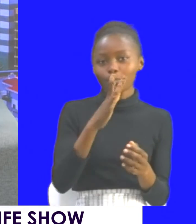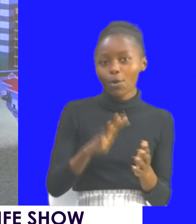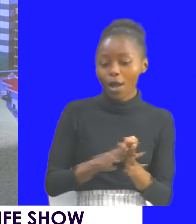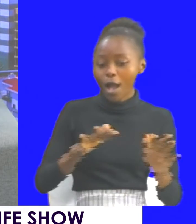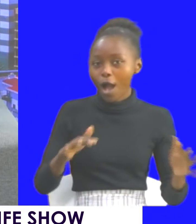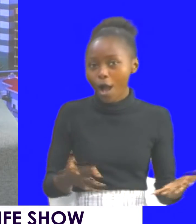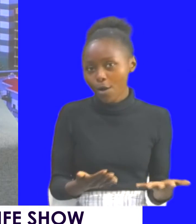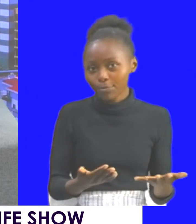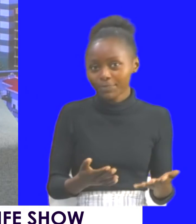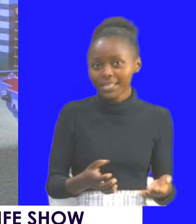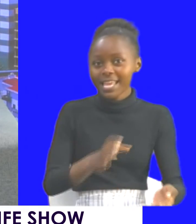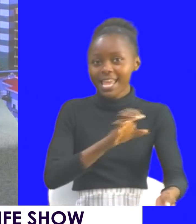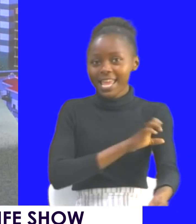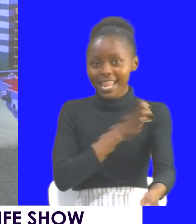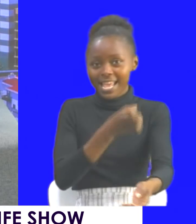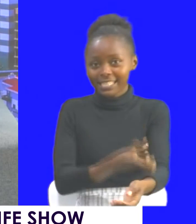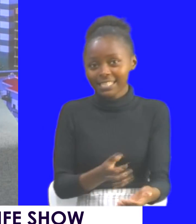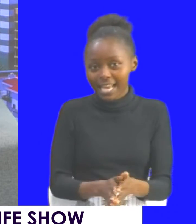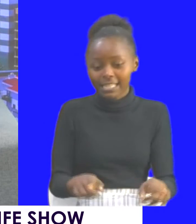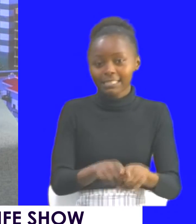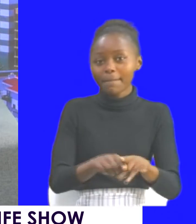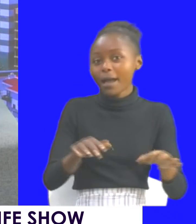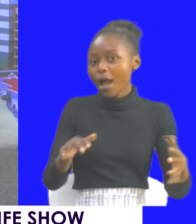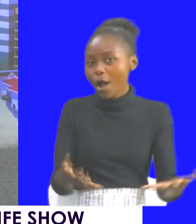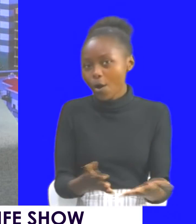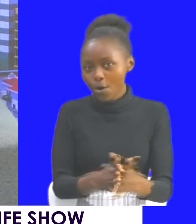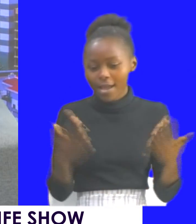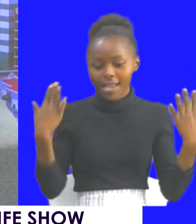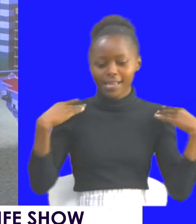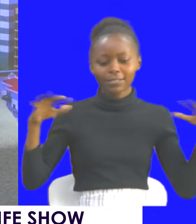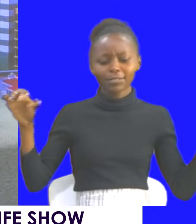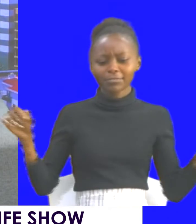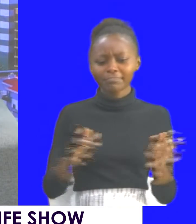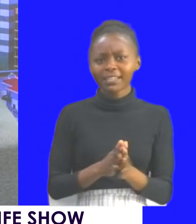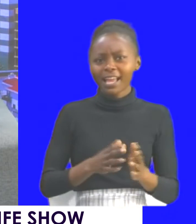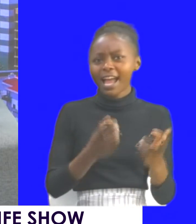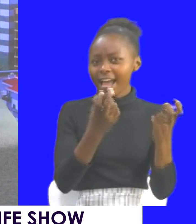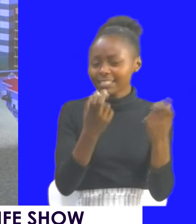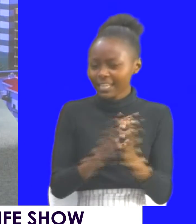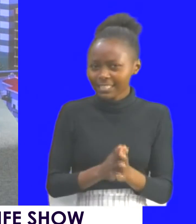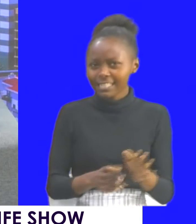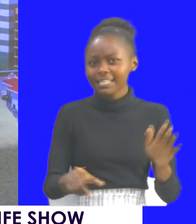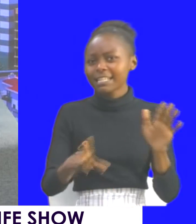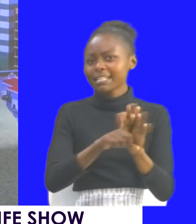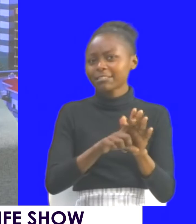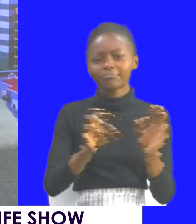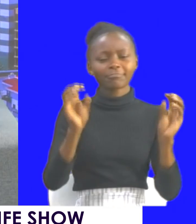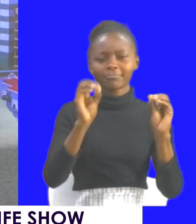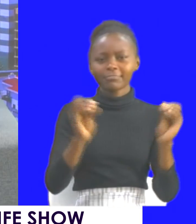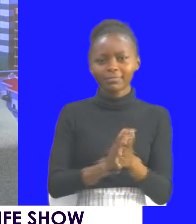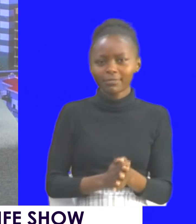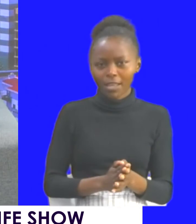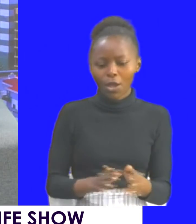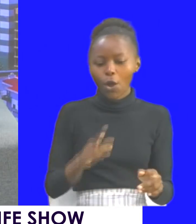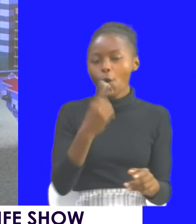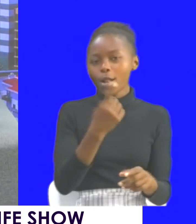energize and how angels are not attracted to negativity but only to positivity. I am